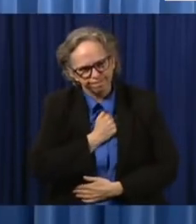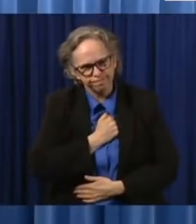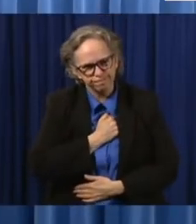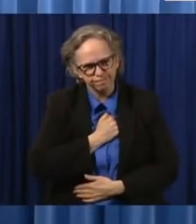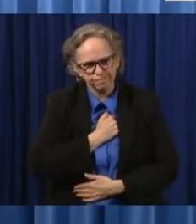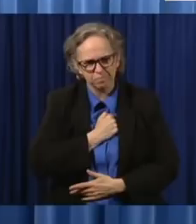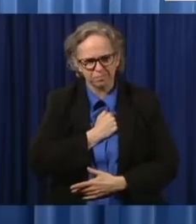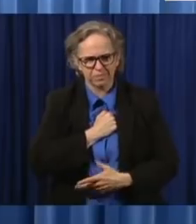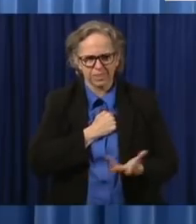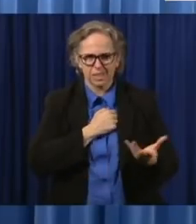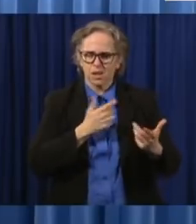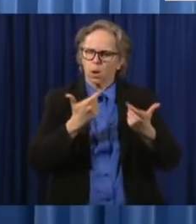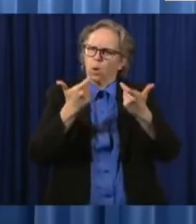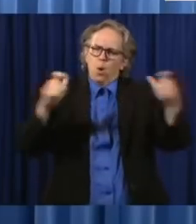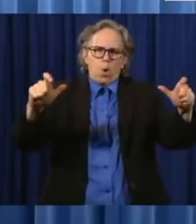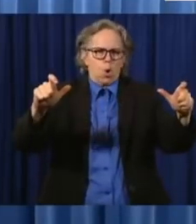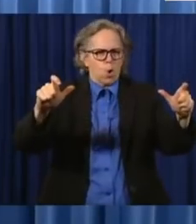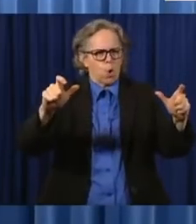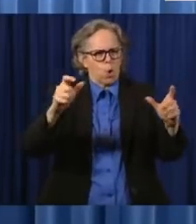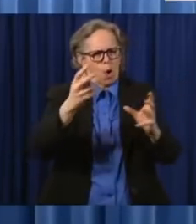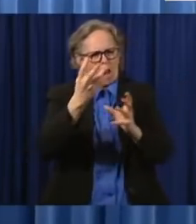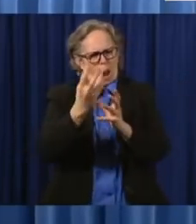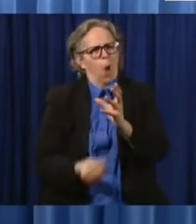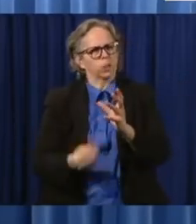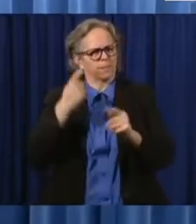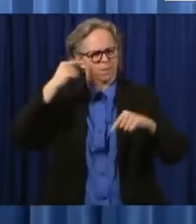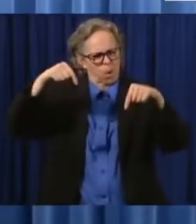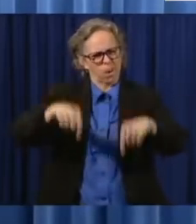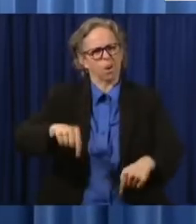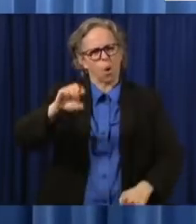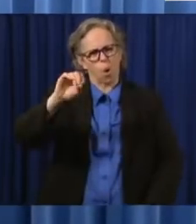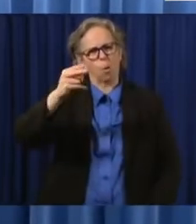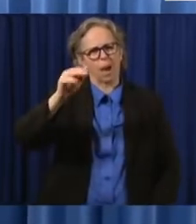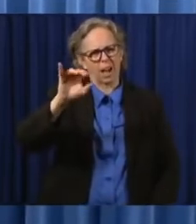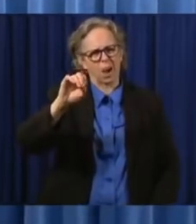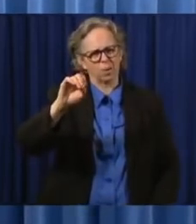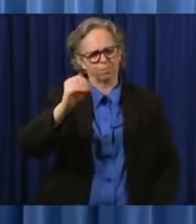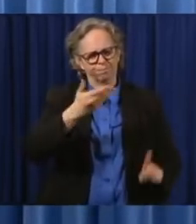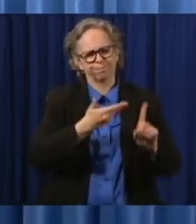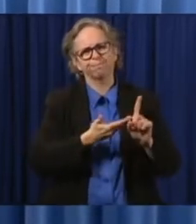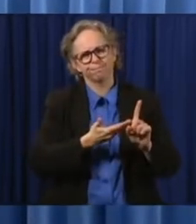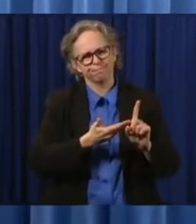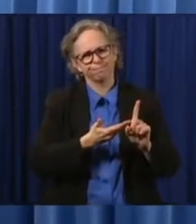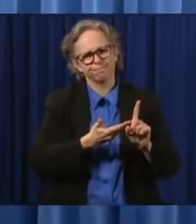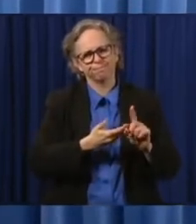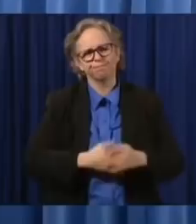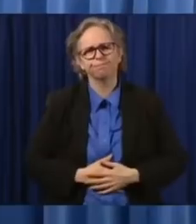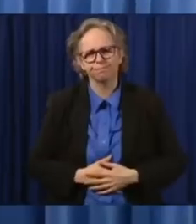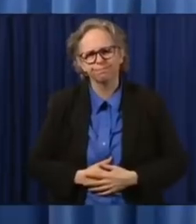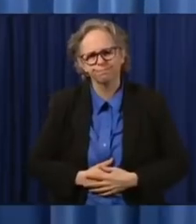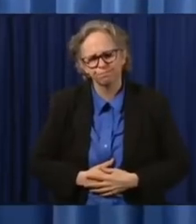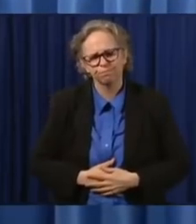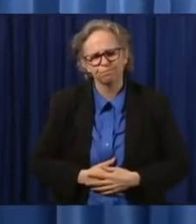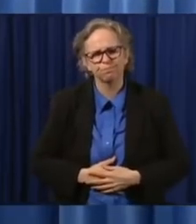loss for Ohio.